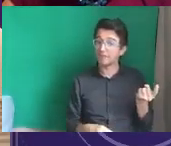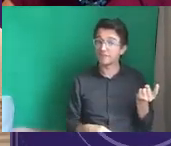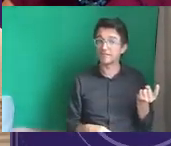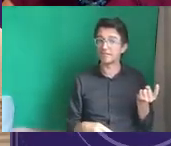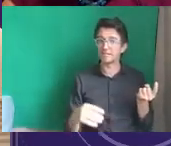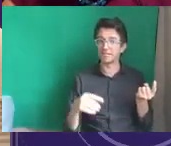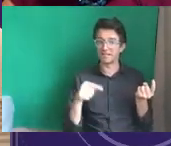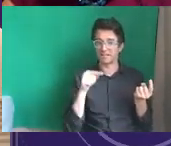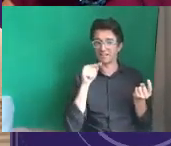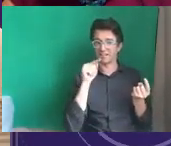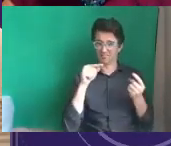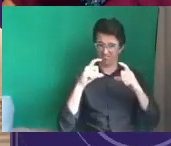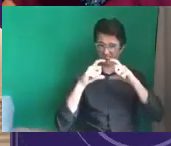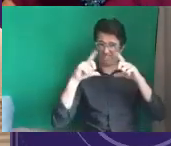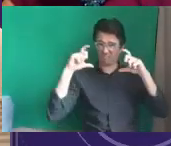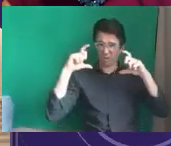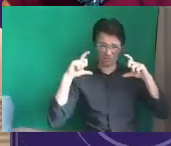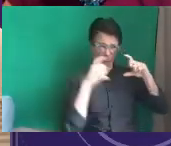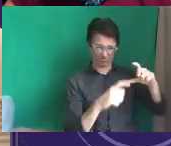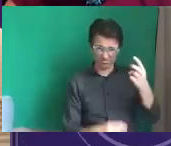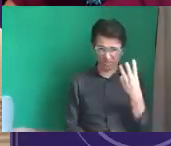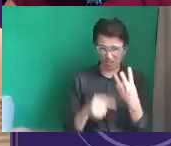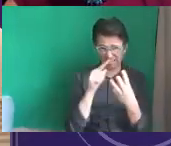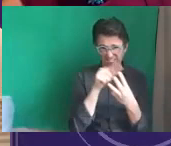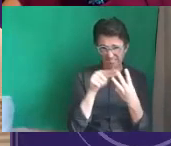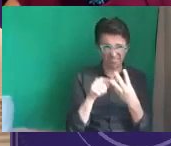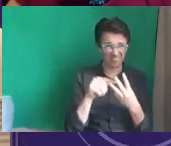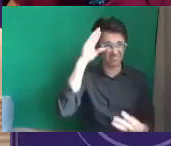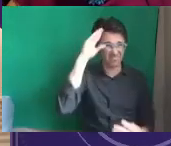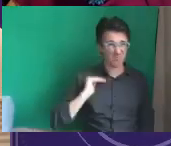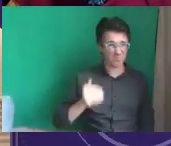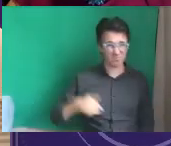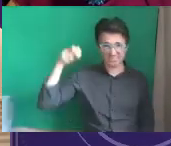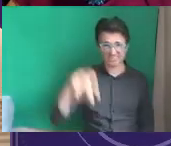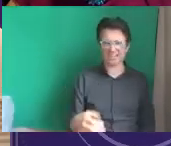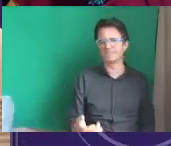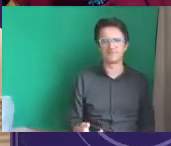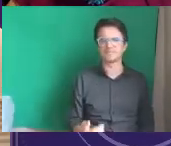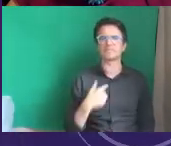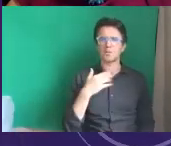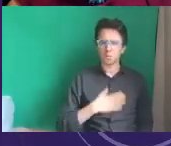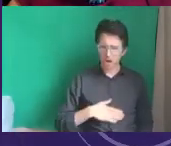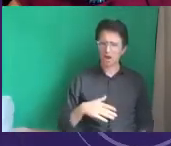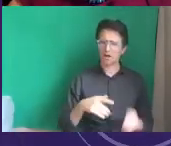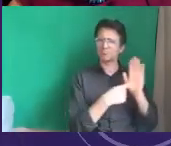of Massachusetts. He's quite popular. Next slide.